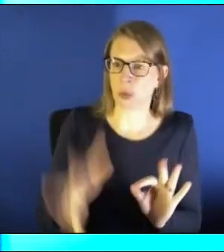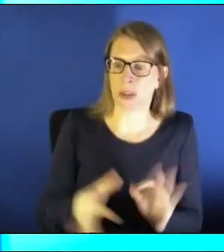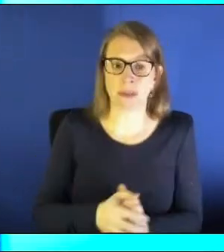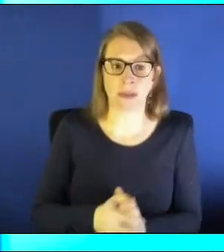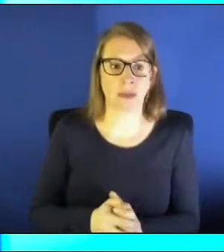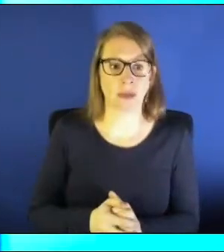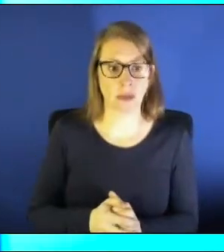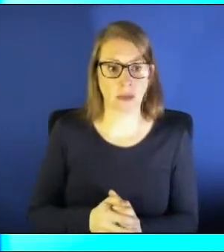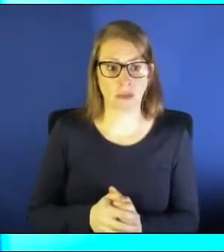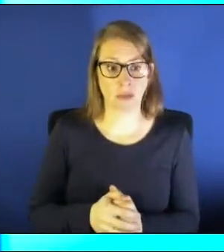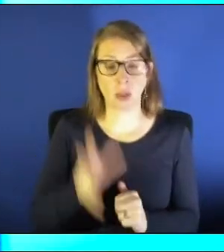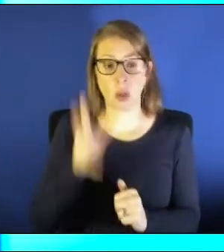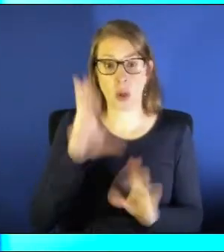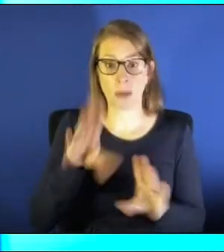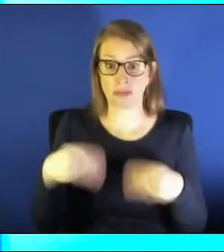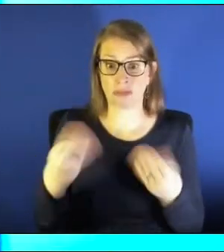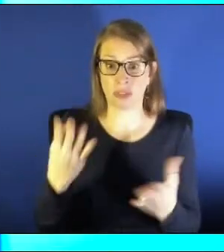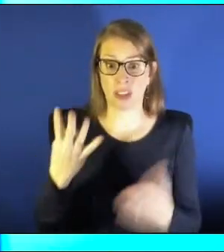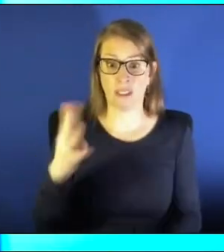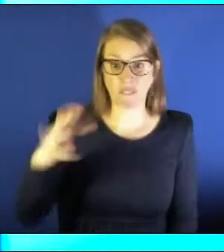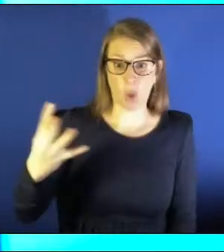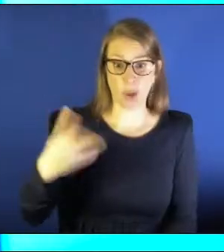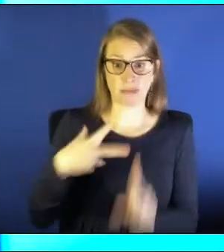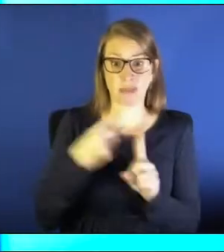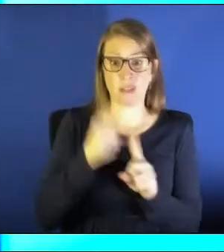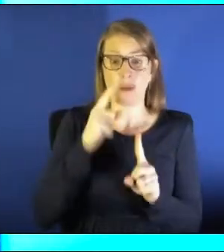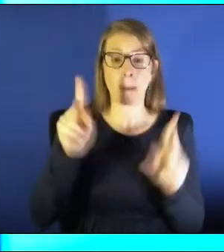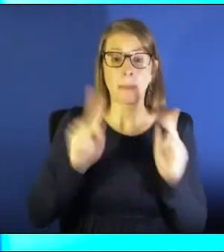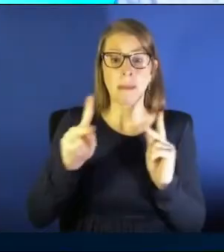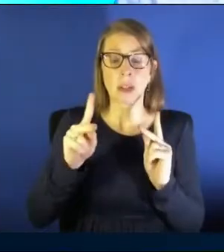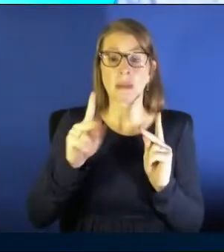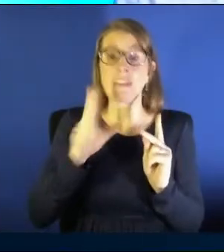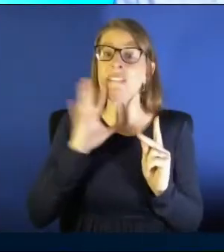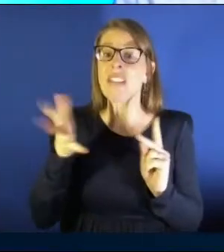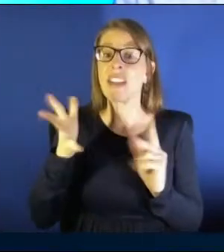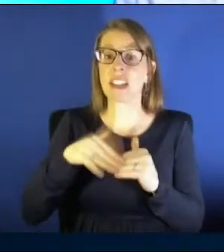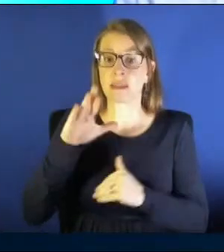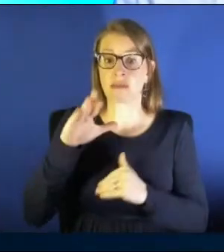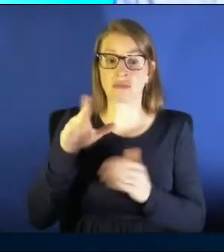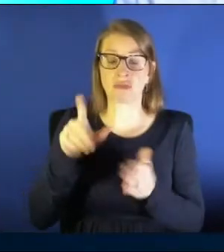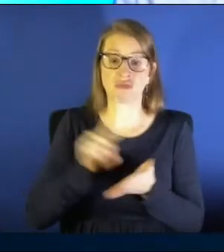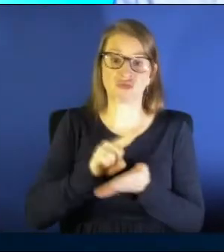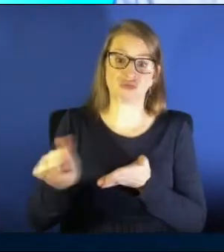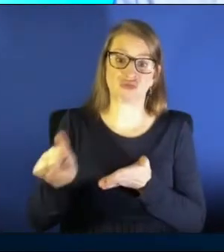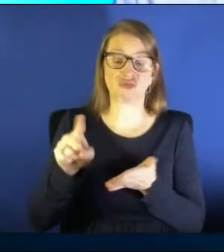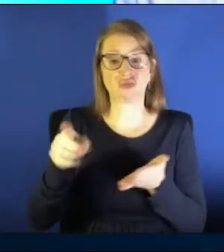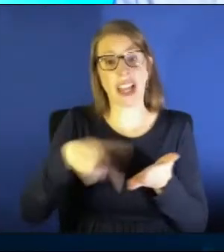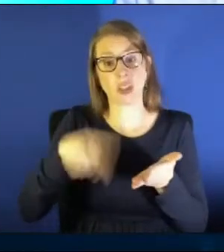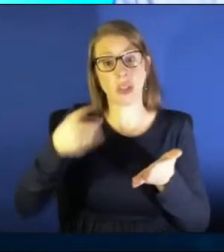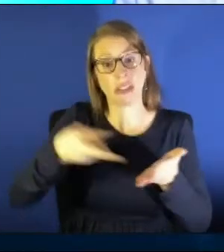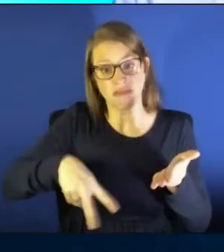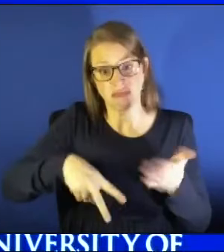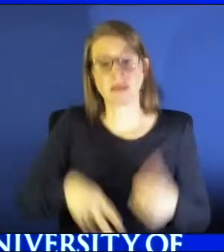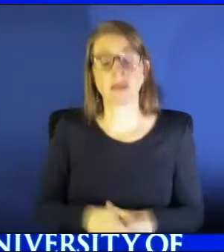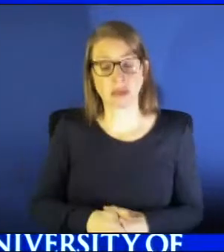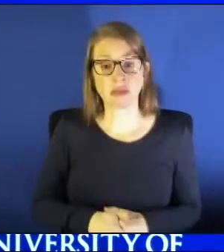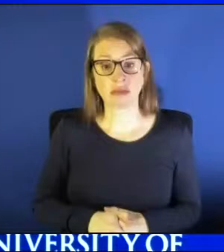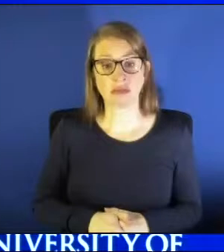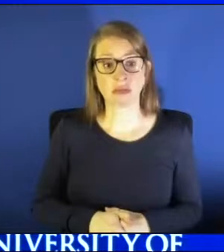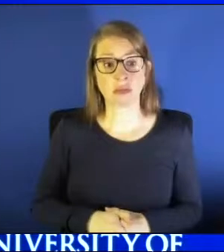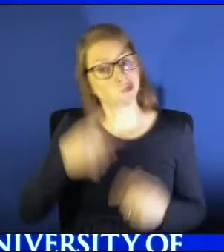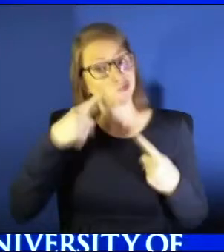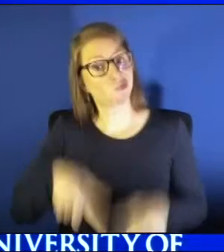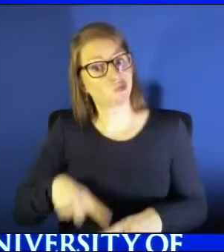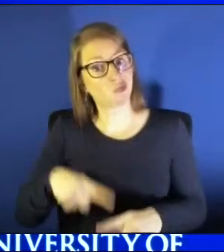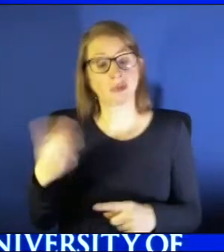fourth vaccination for people over the age of 50 sometime in the next week or two. Yeah, I would agree with you, and we were talking yesterday,